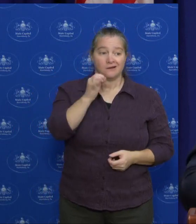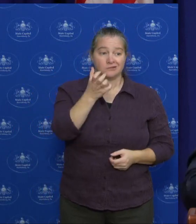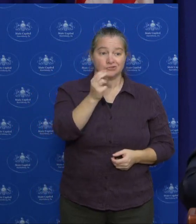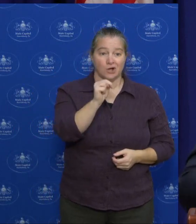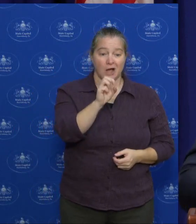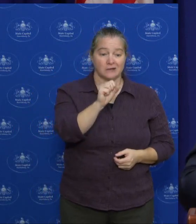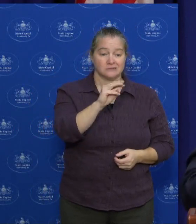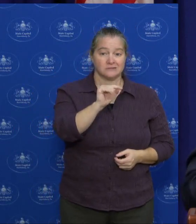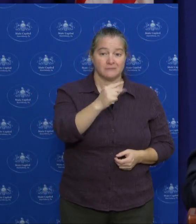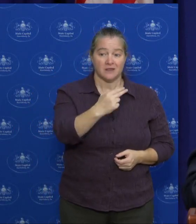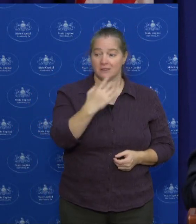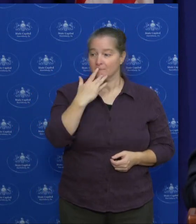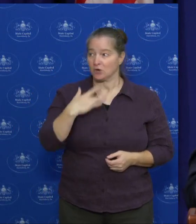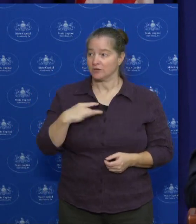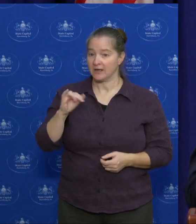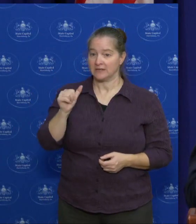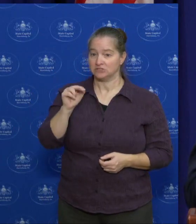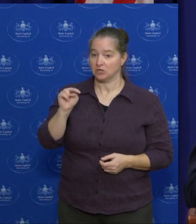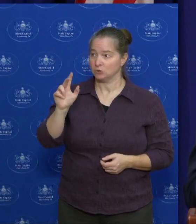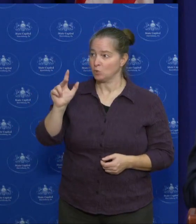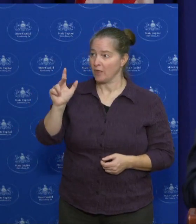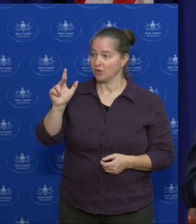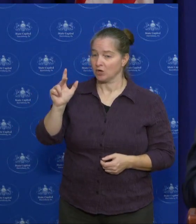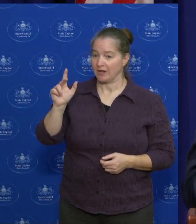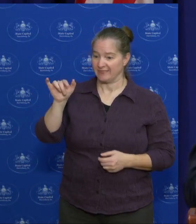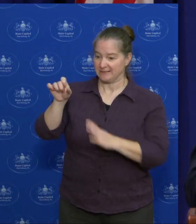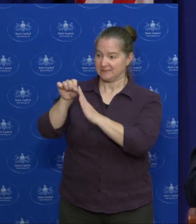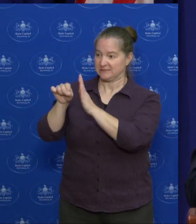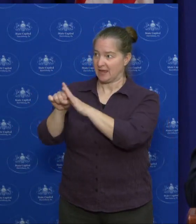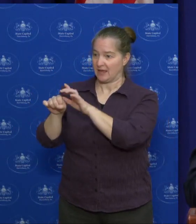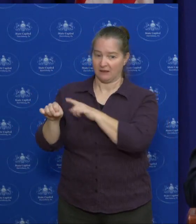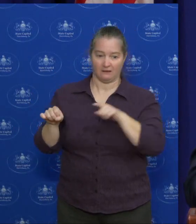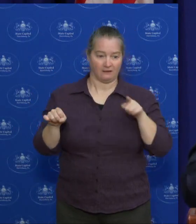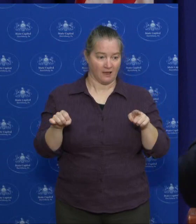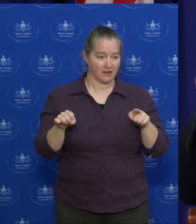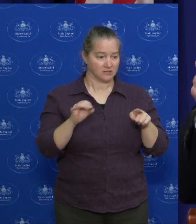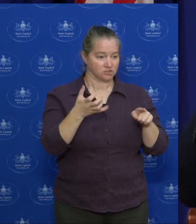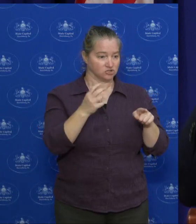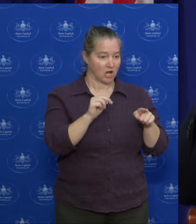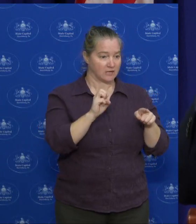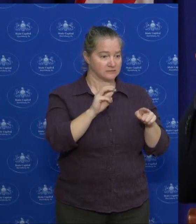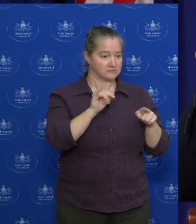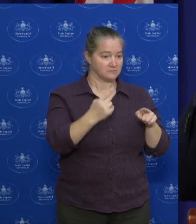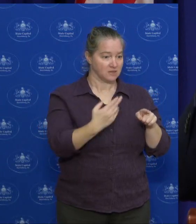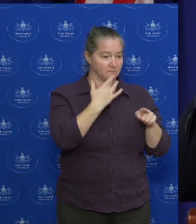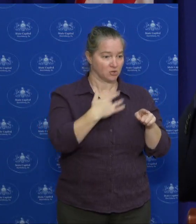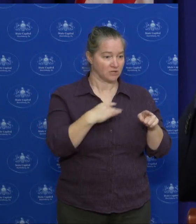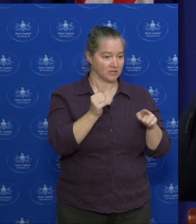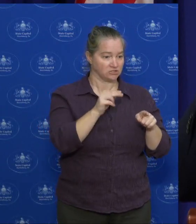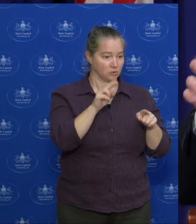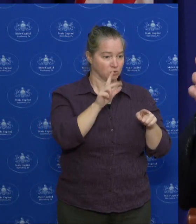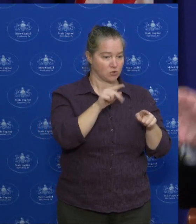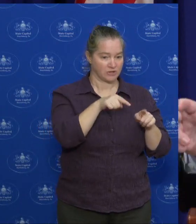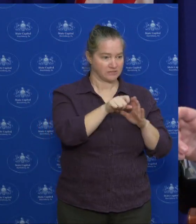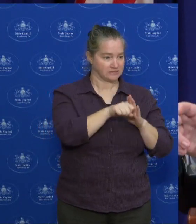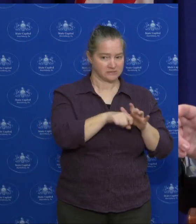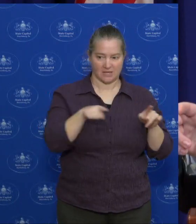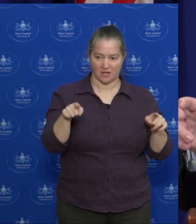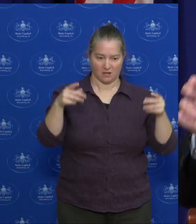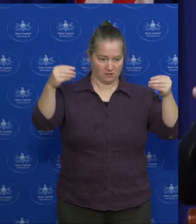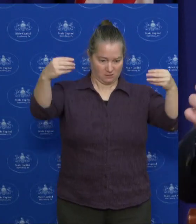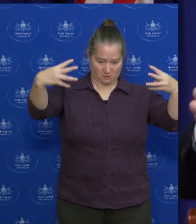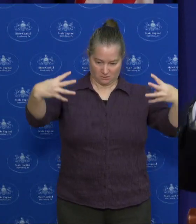birthday of January 23rd in one state and another state. So you're going to get a lot of bad